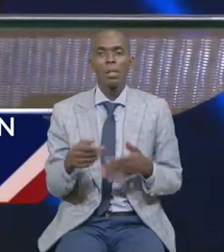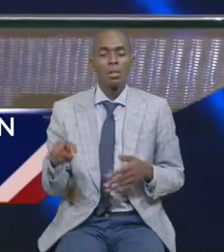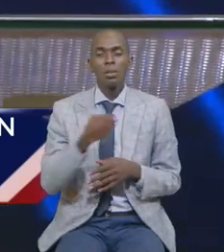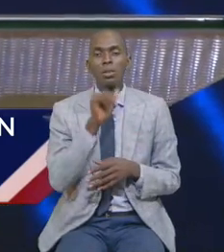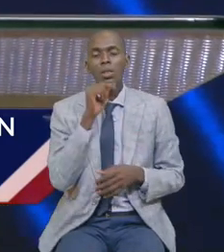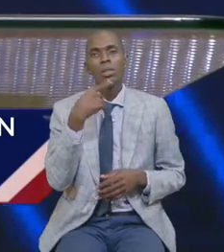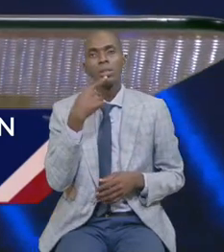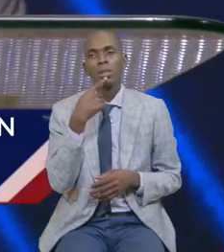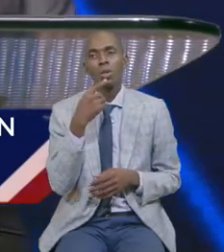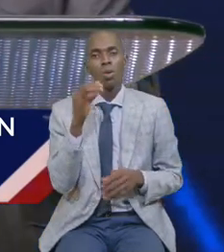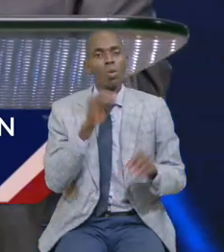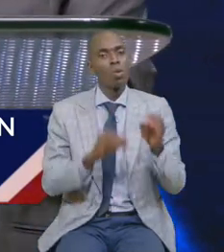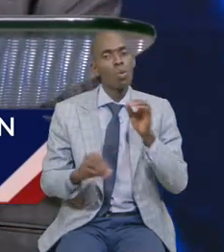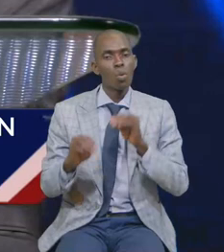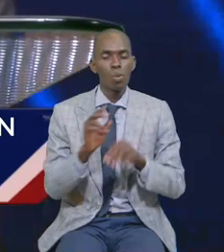say okay